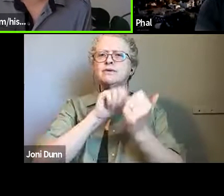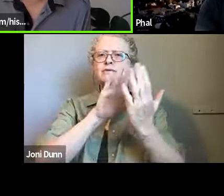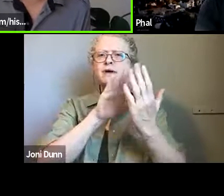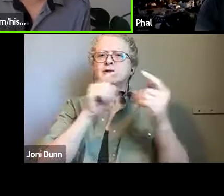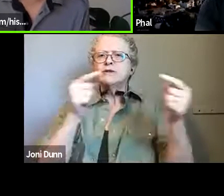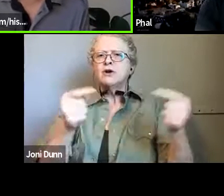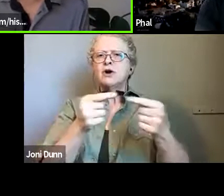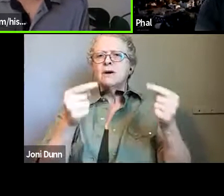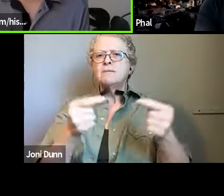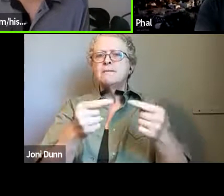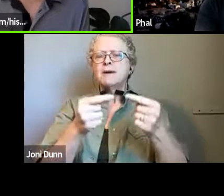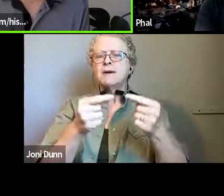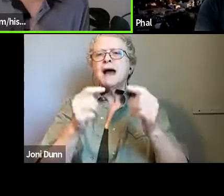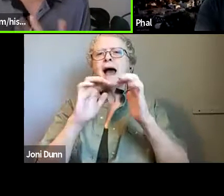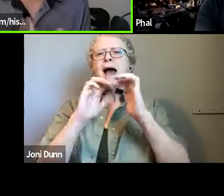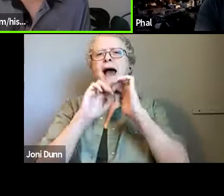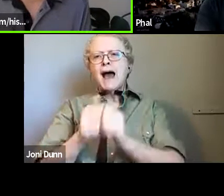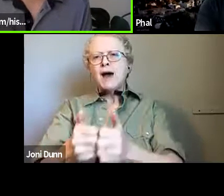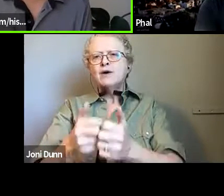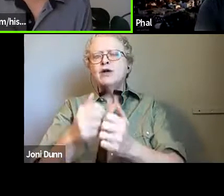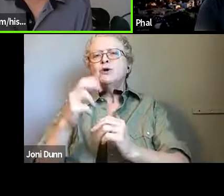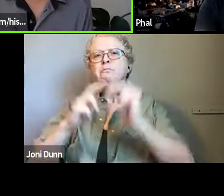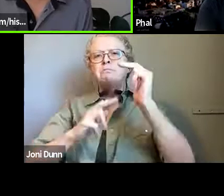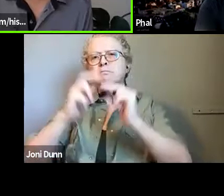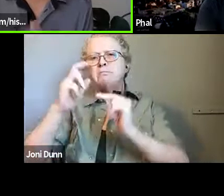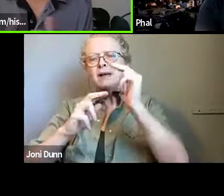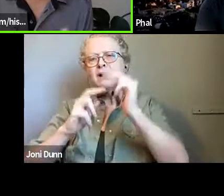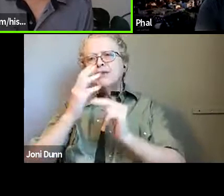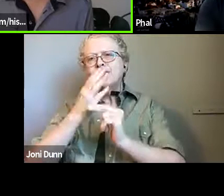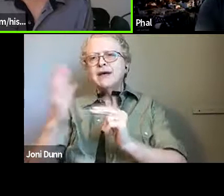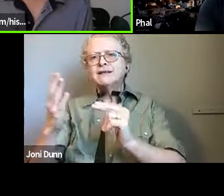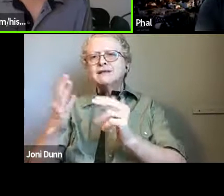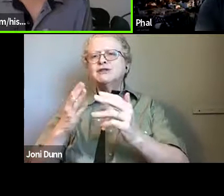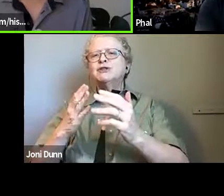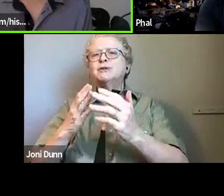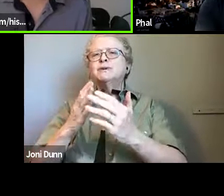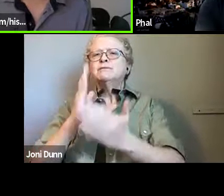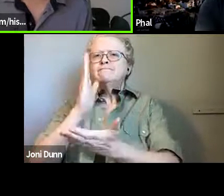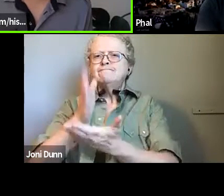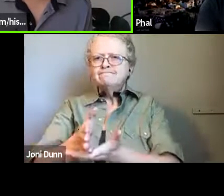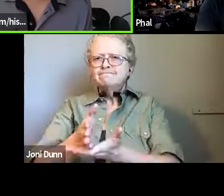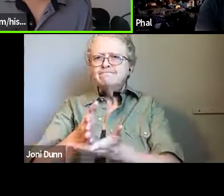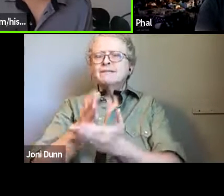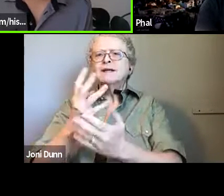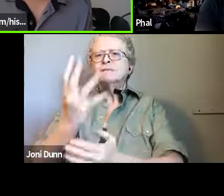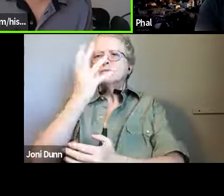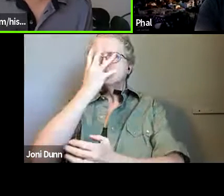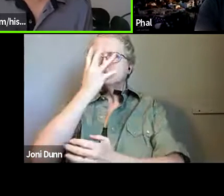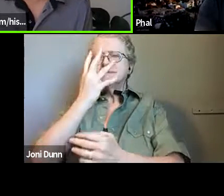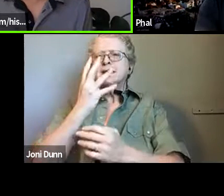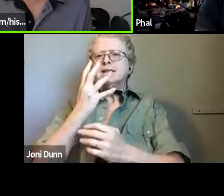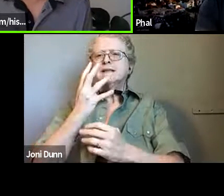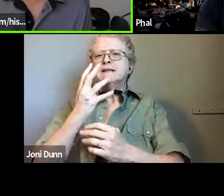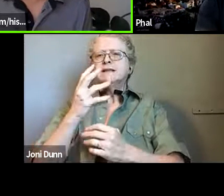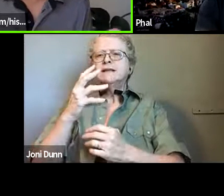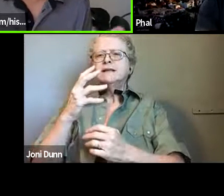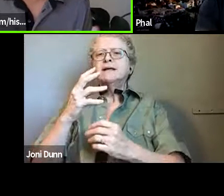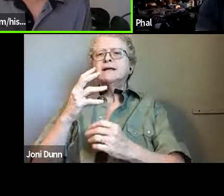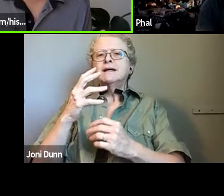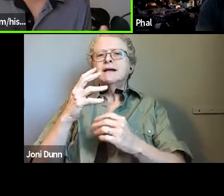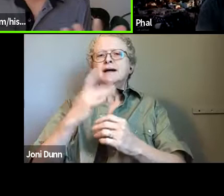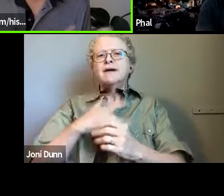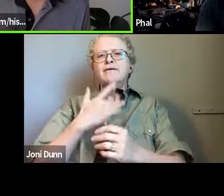prison industrial complex? And we're gonna go in reverse order with Candy and then Rachel and then Paul, but I think feel free